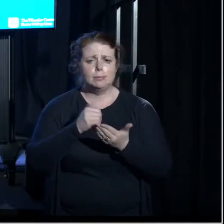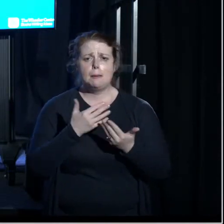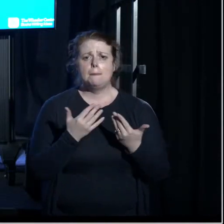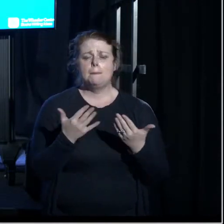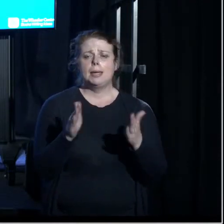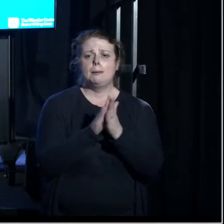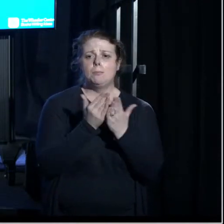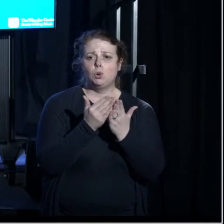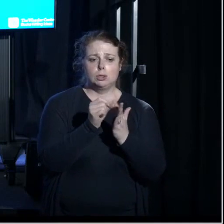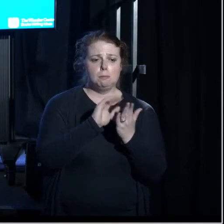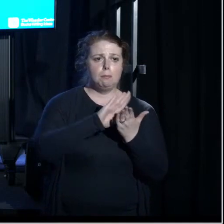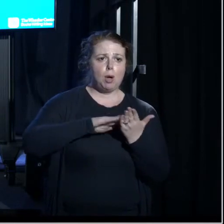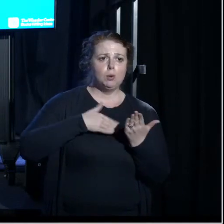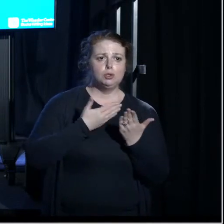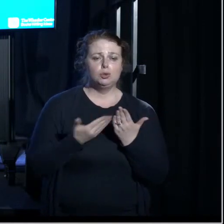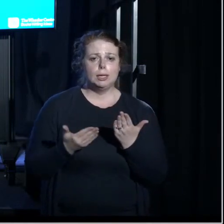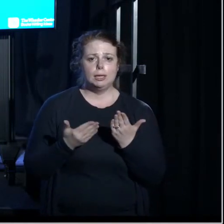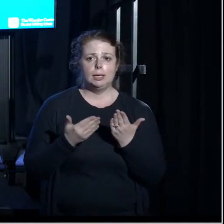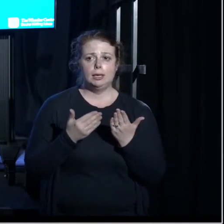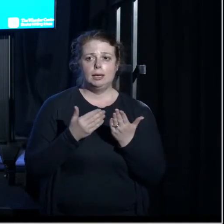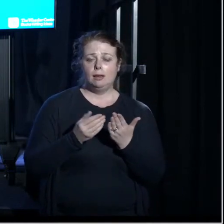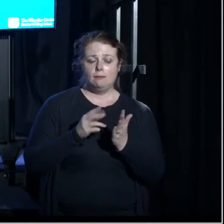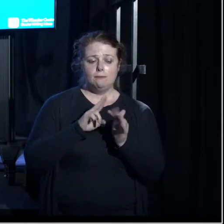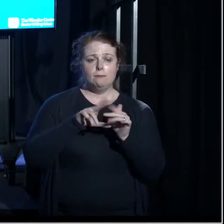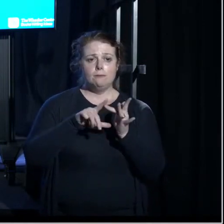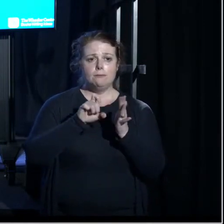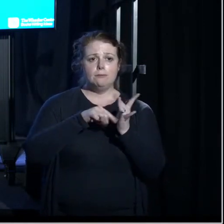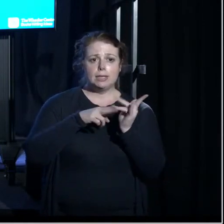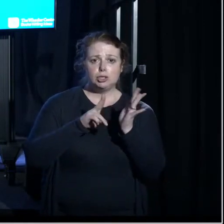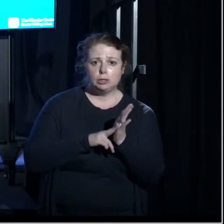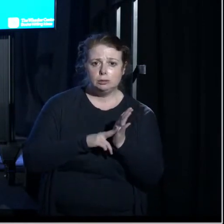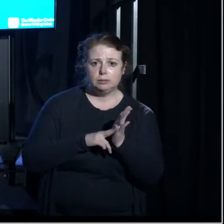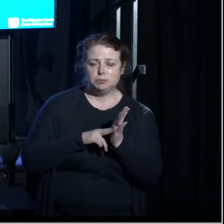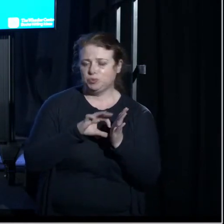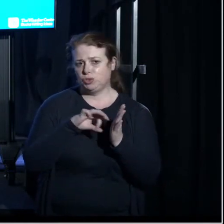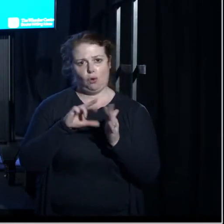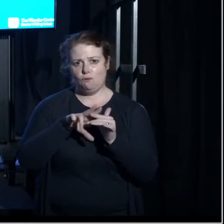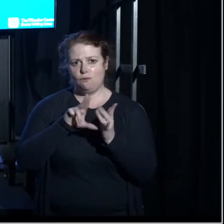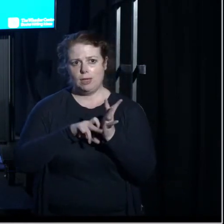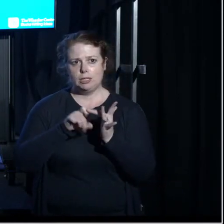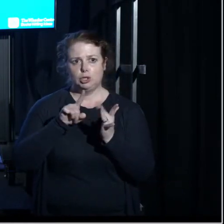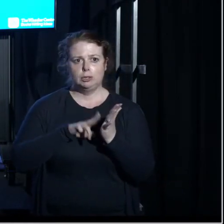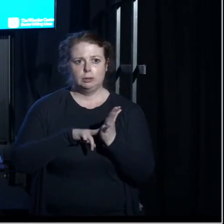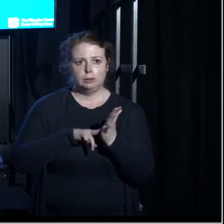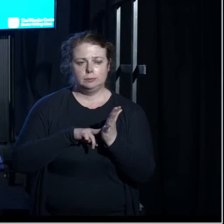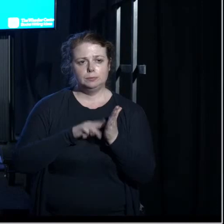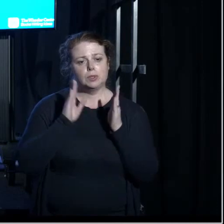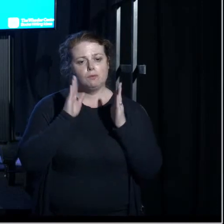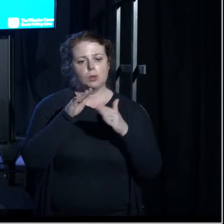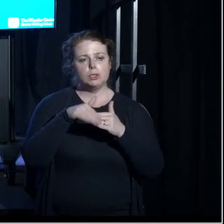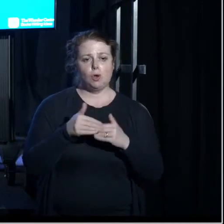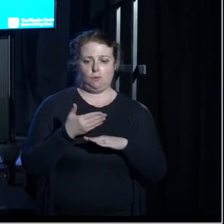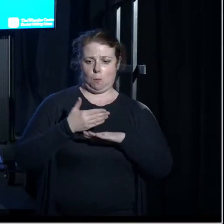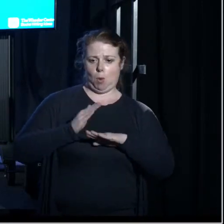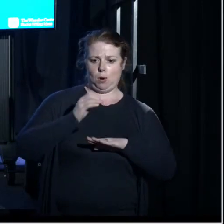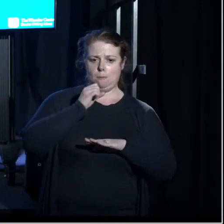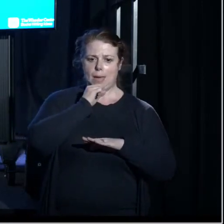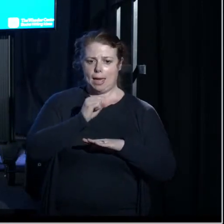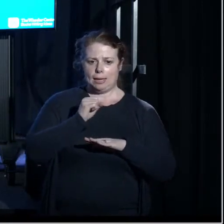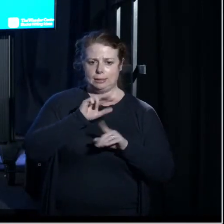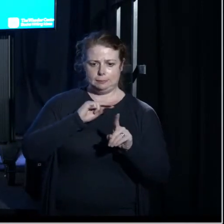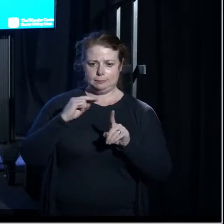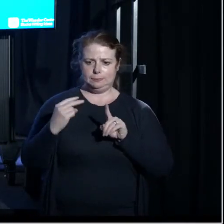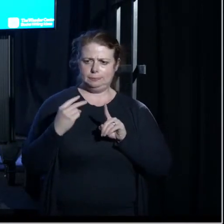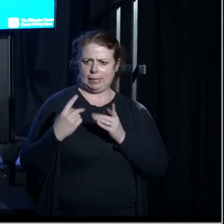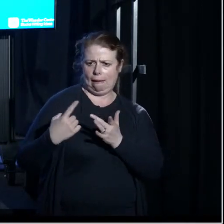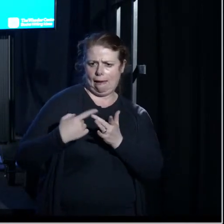and non-fiction. And in general, his writing is concerned with modern man's alienation from others, from himself, and